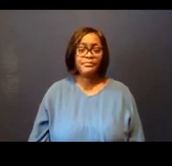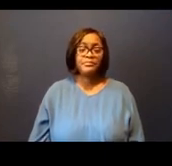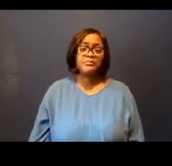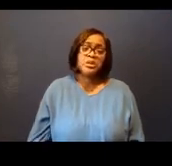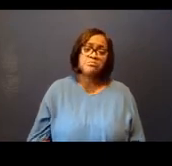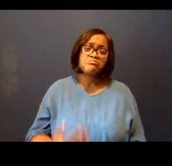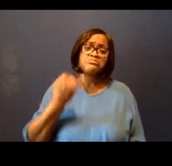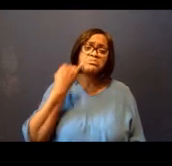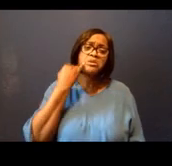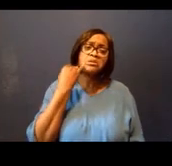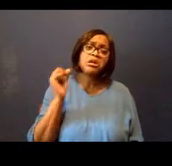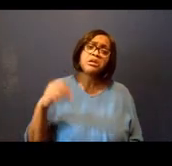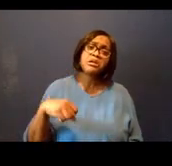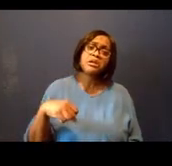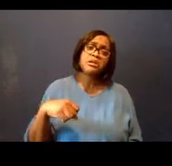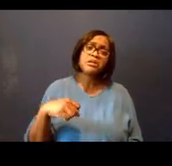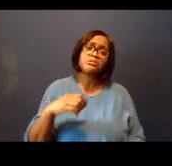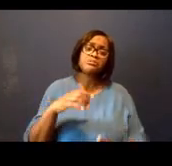1954.